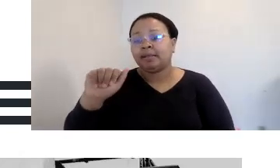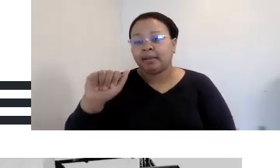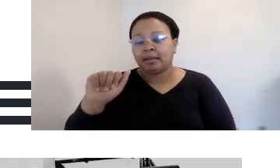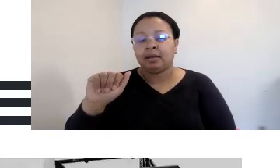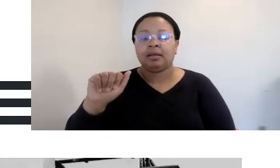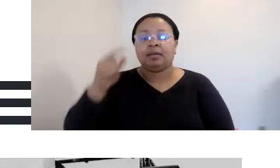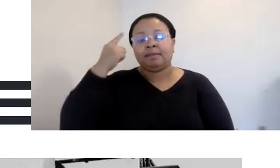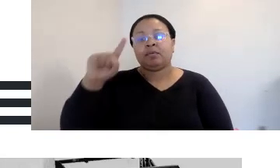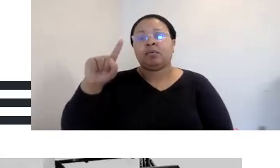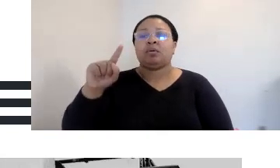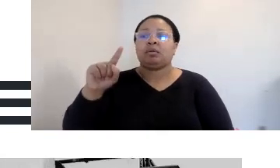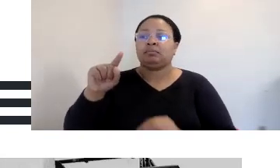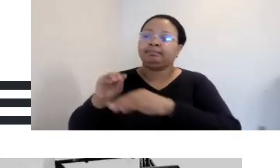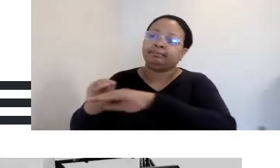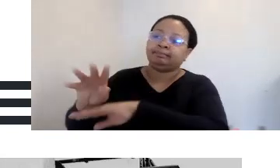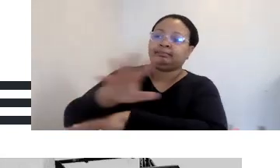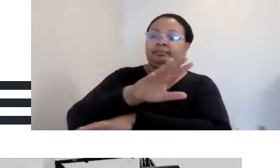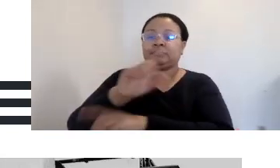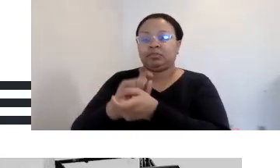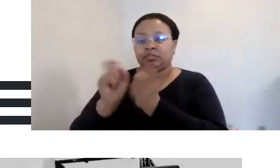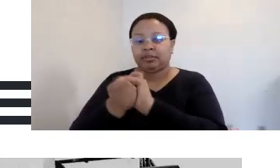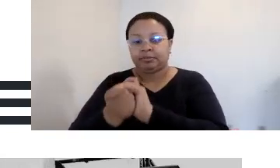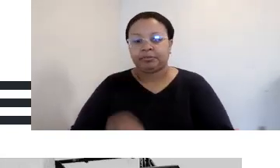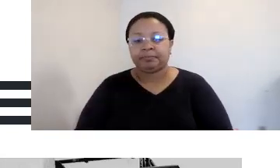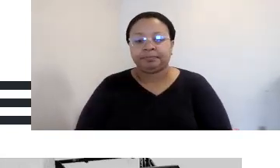to effectuate change.